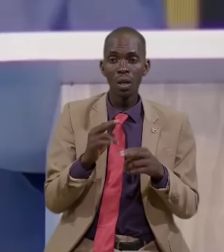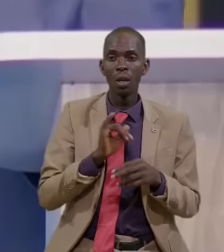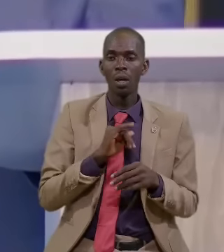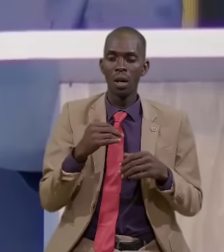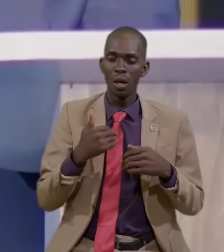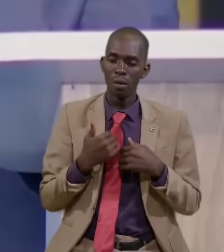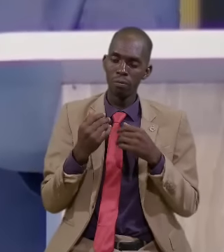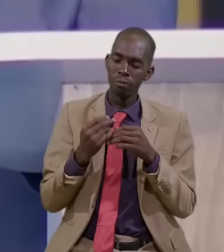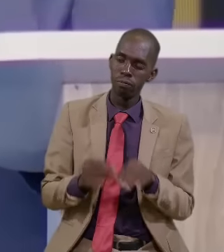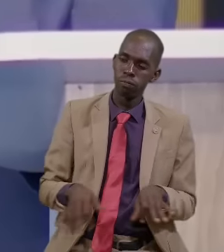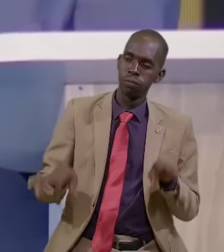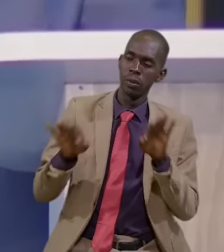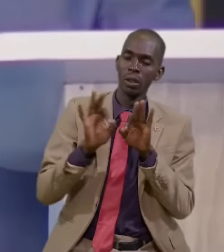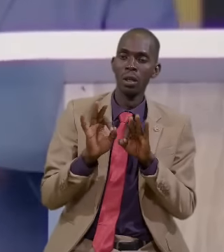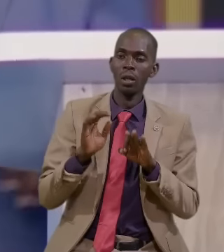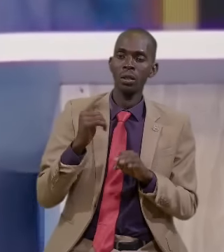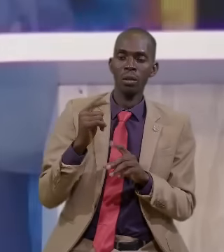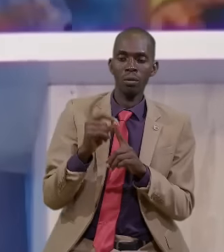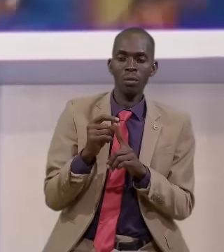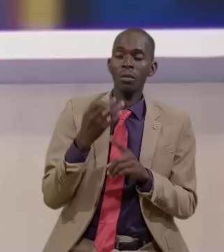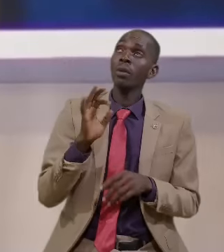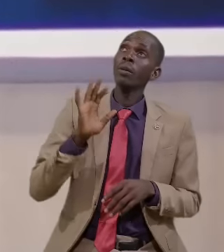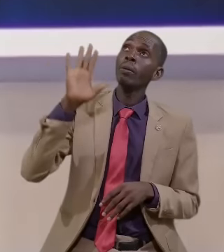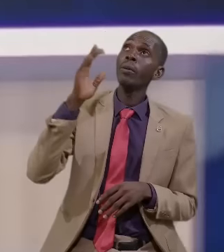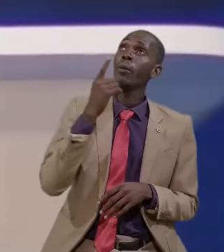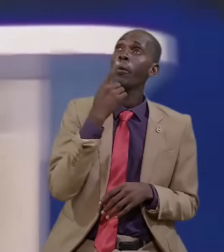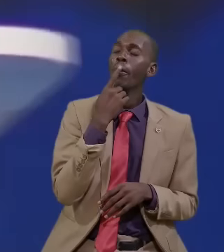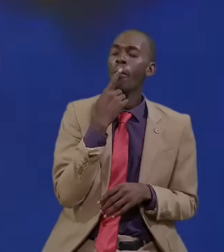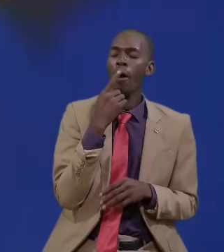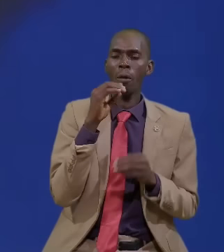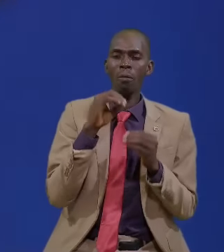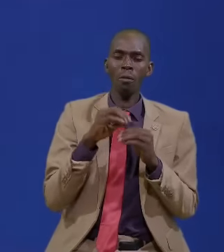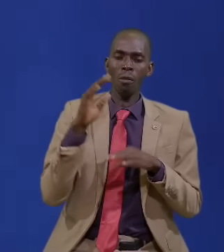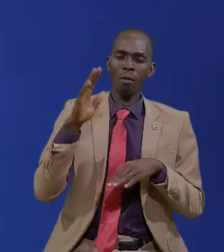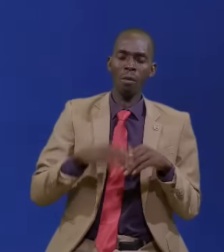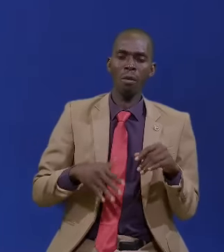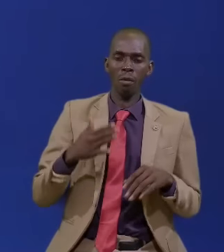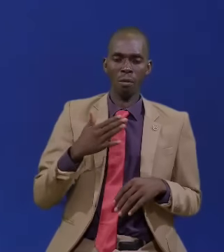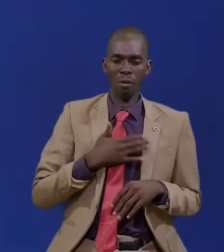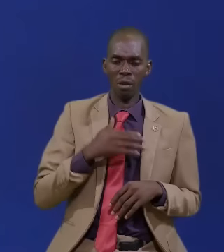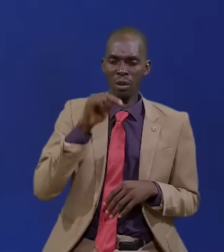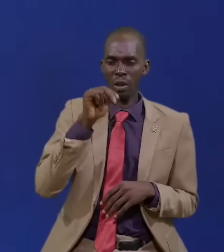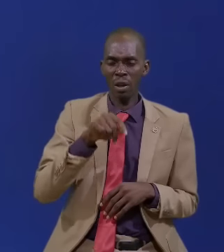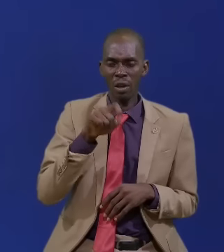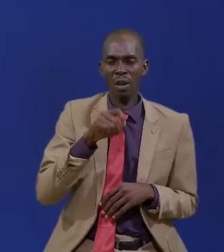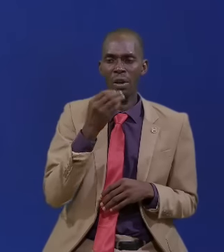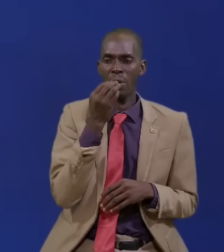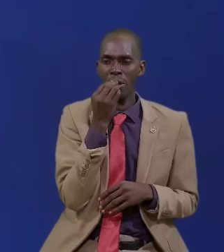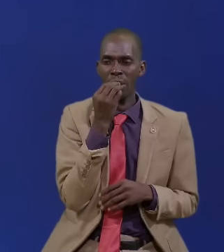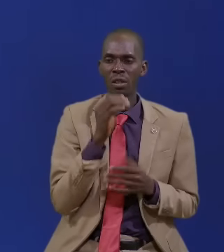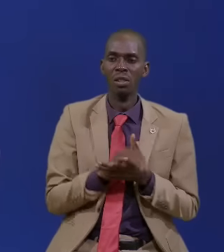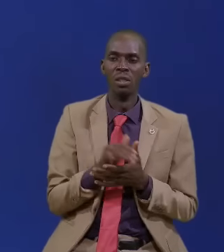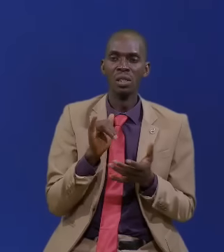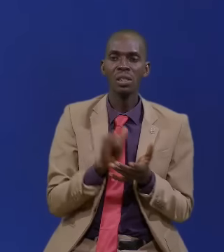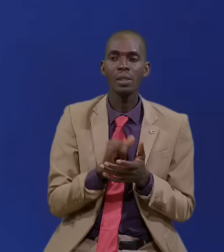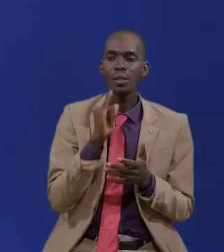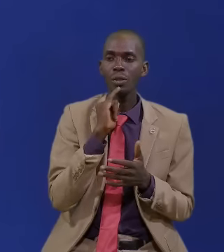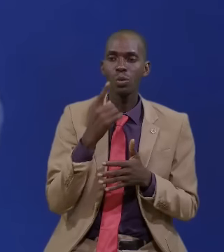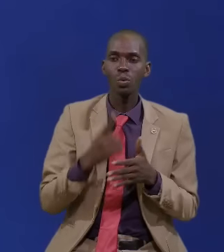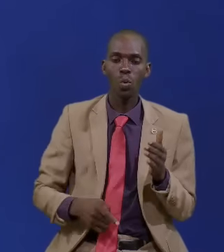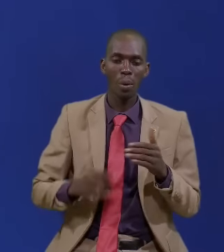the word of his mouth more than my necessary food. That's what builds